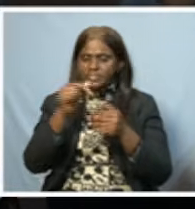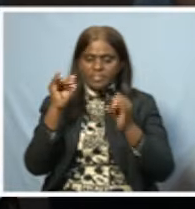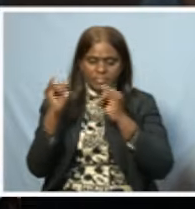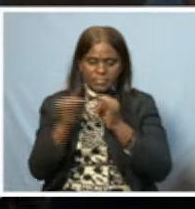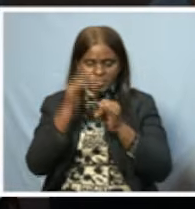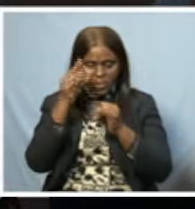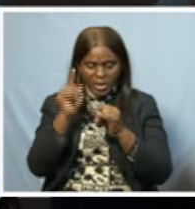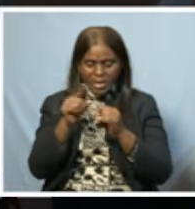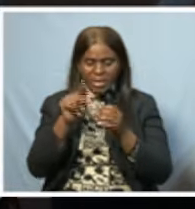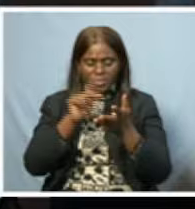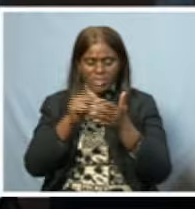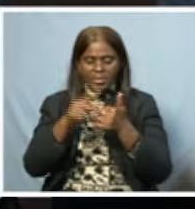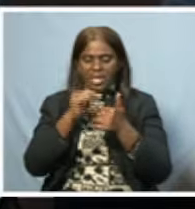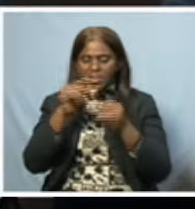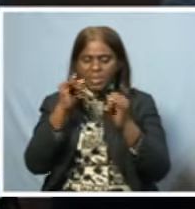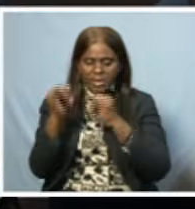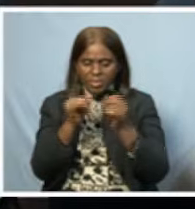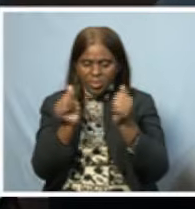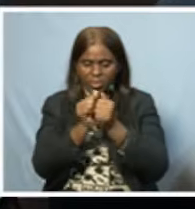implemented within the stipulated